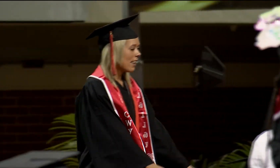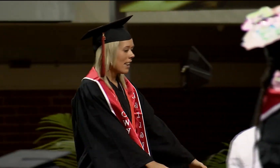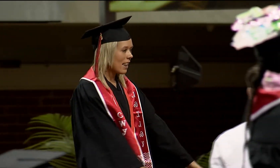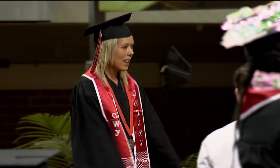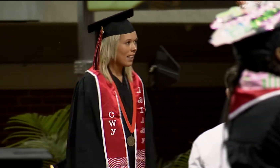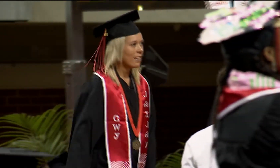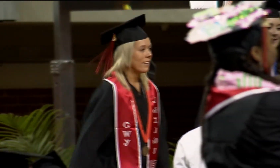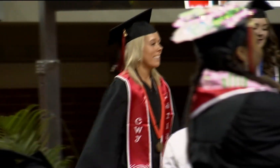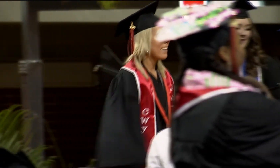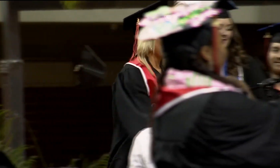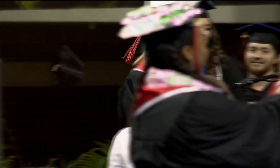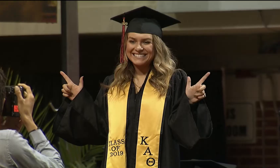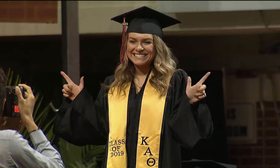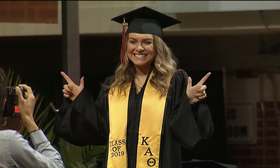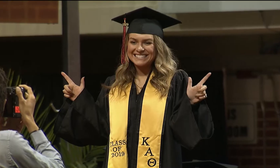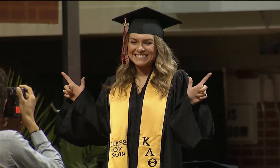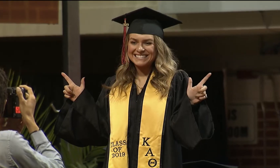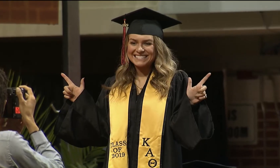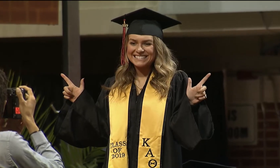Catherine Helm.